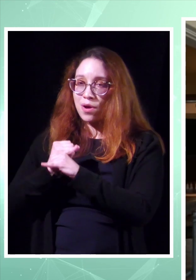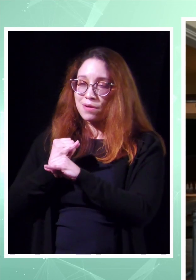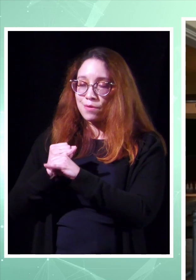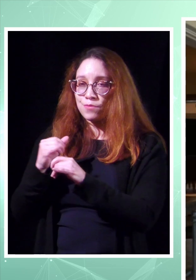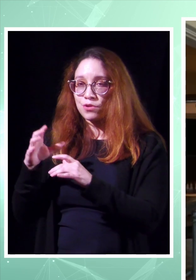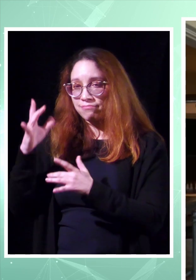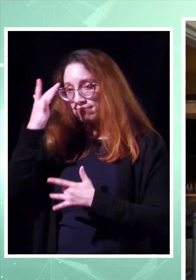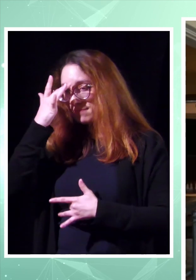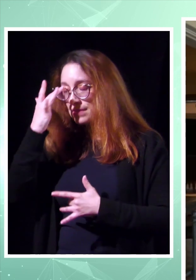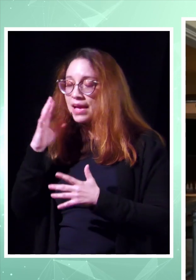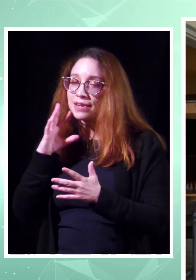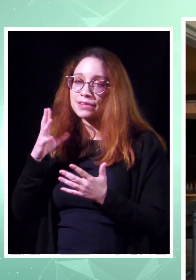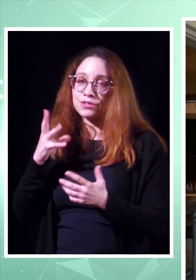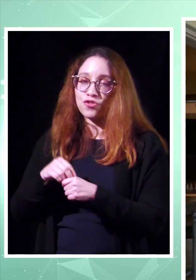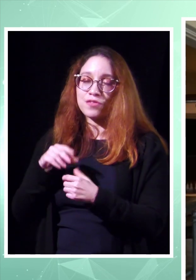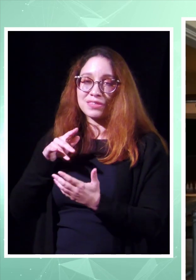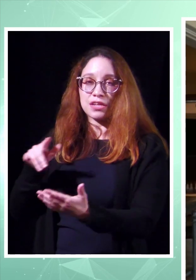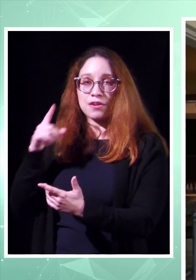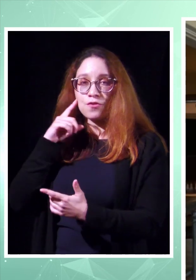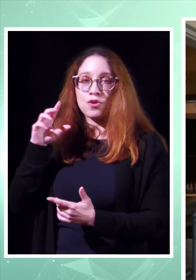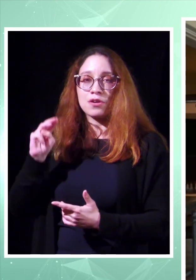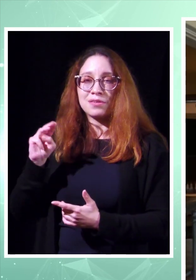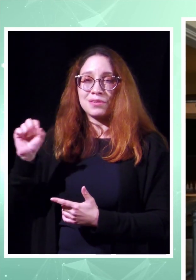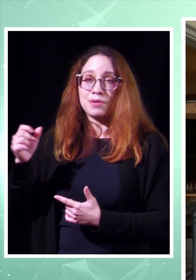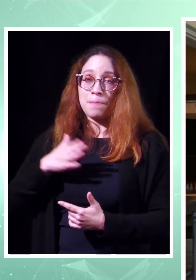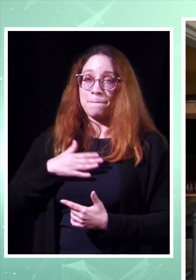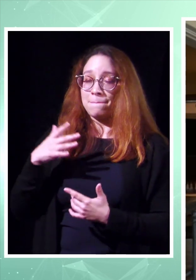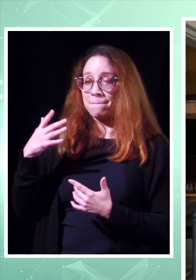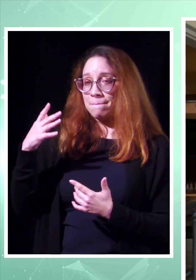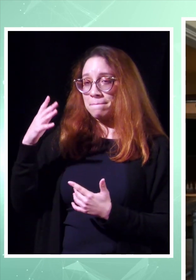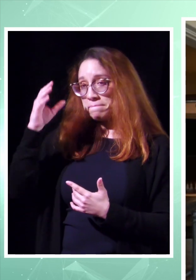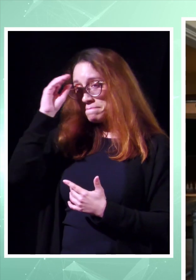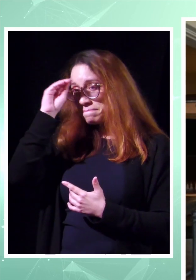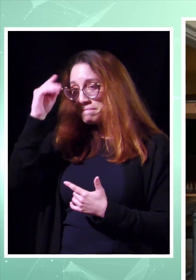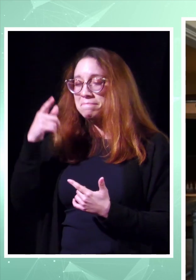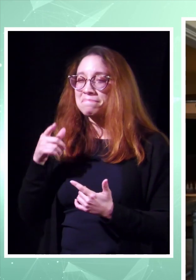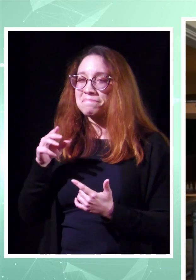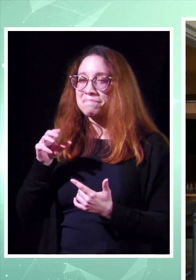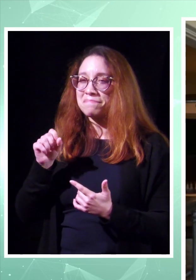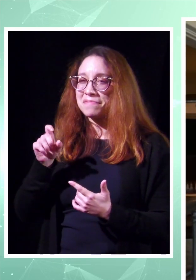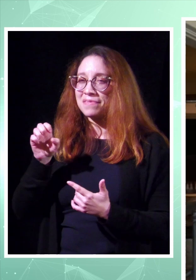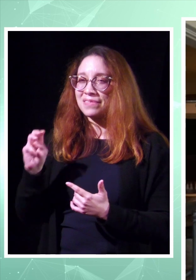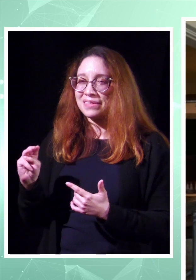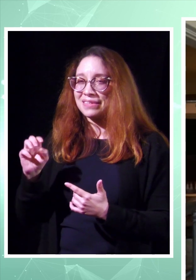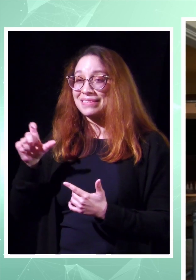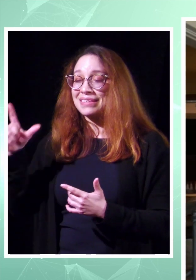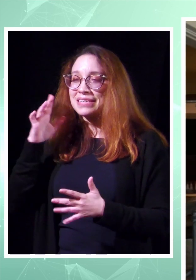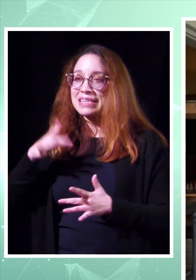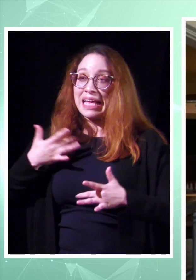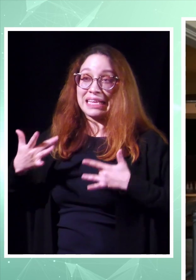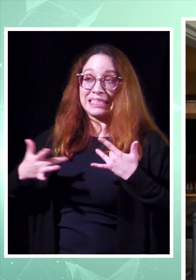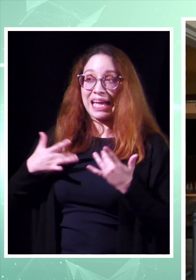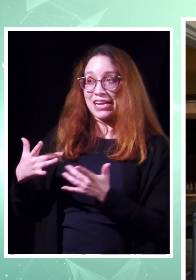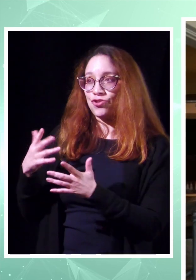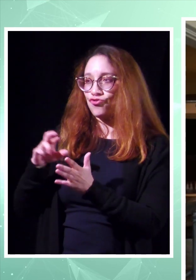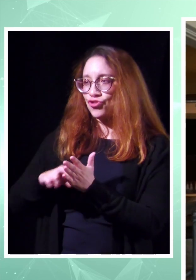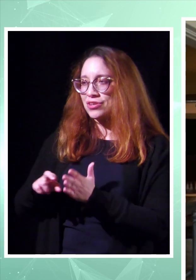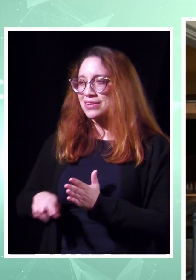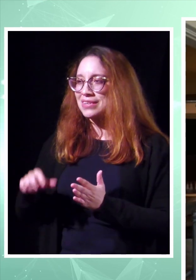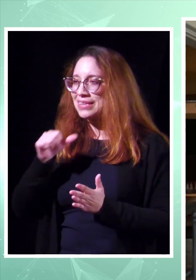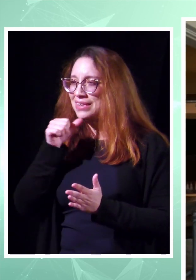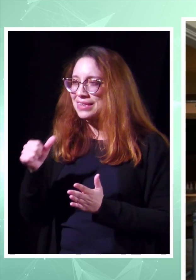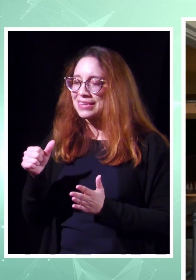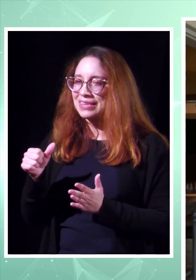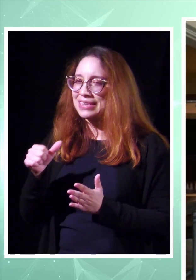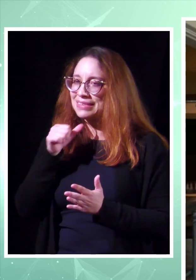multiple sclerosis. It's my strong opinion that stem cell transplantation is a very exciting research endeavor, but that it's not